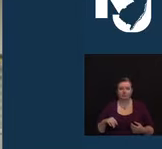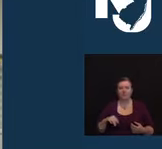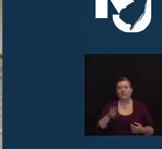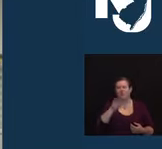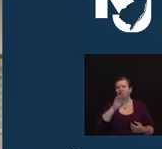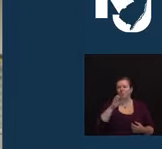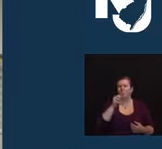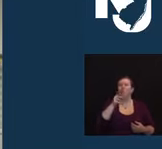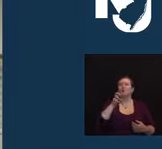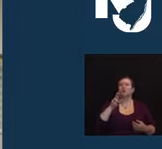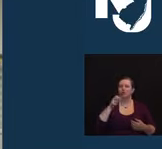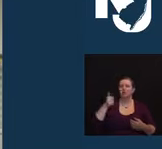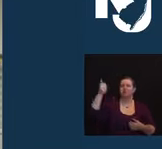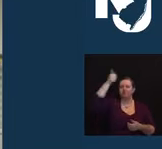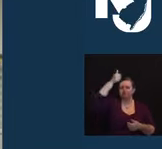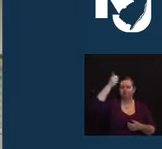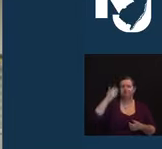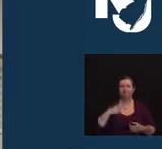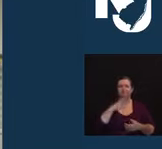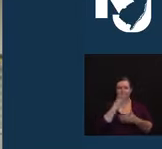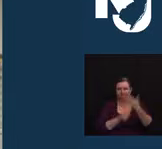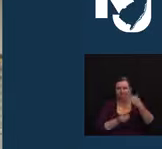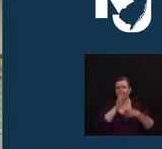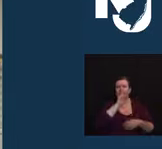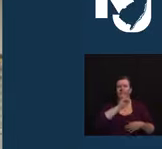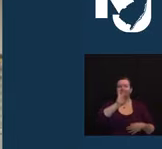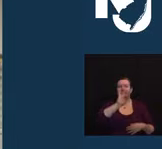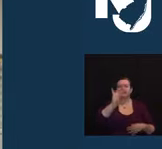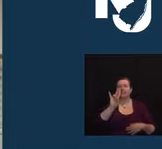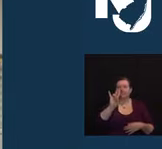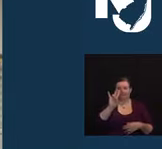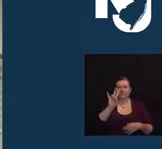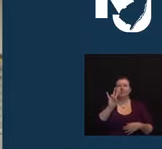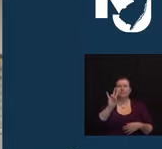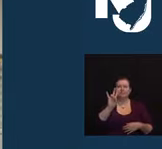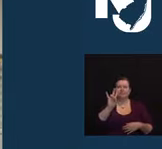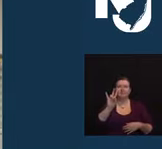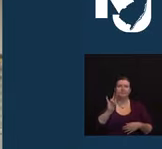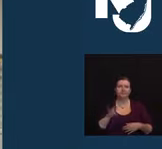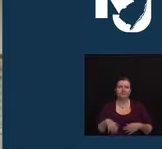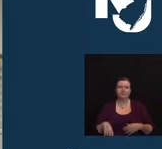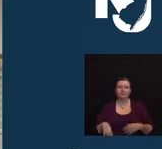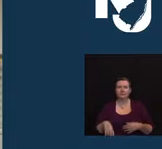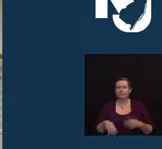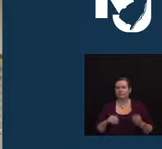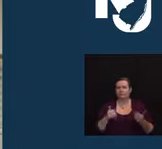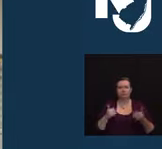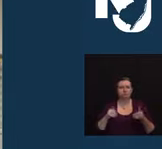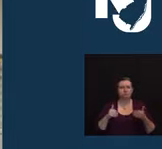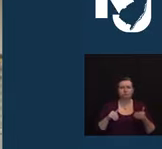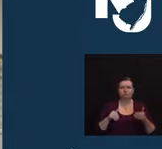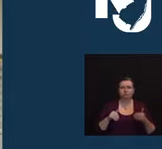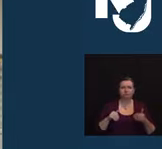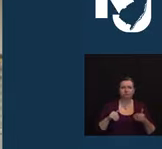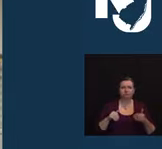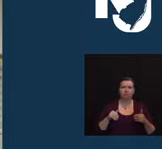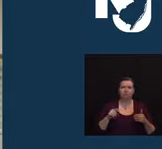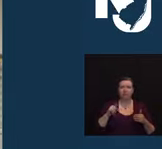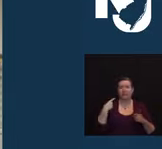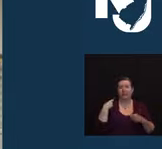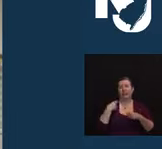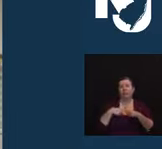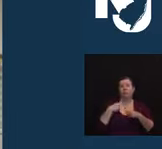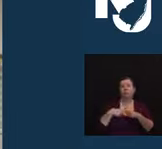dear friend of mine and of many. Blanquita was a trailblazer in Middlesex County, the first Latina to serve on the New